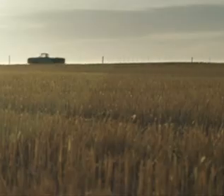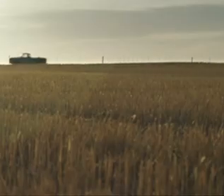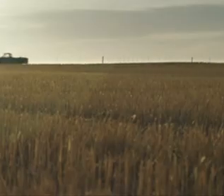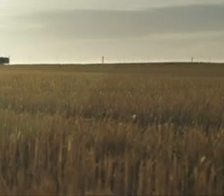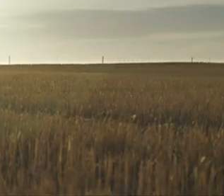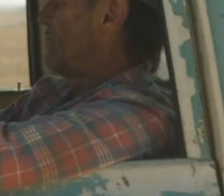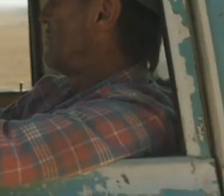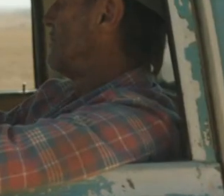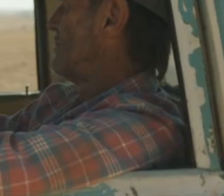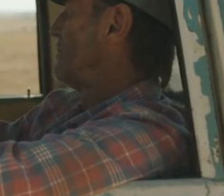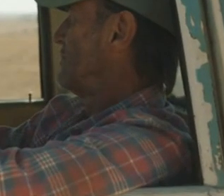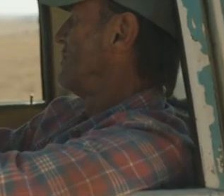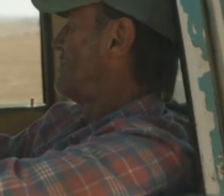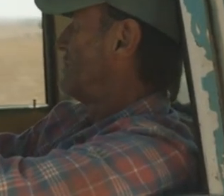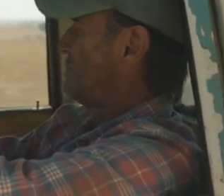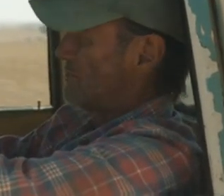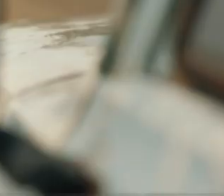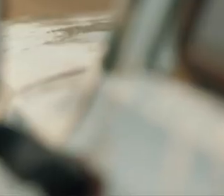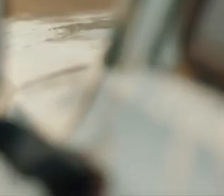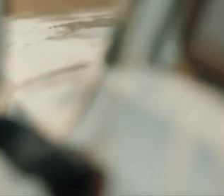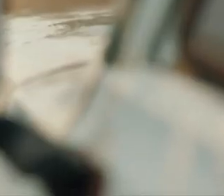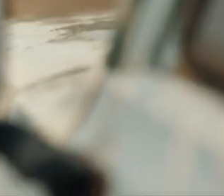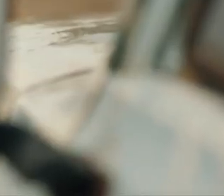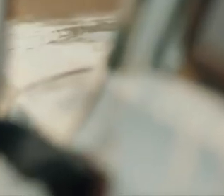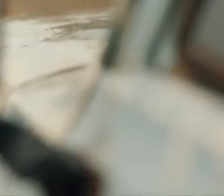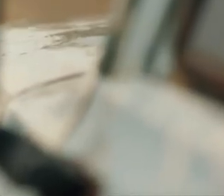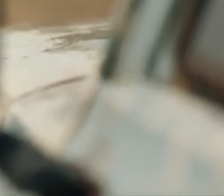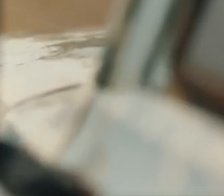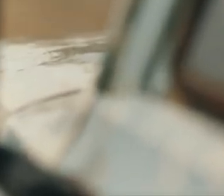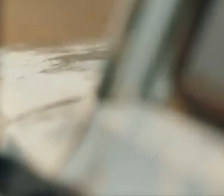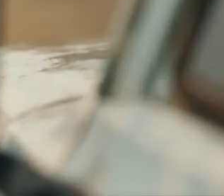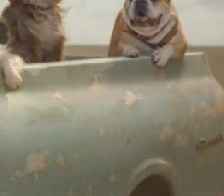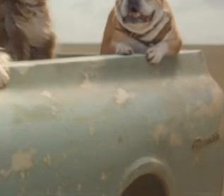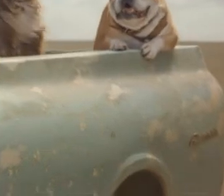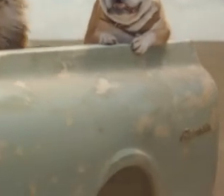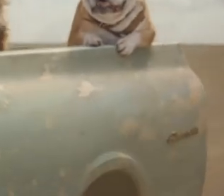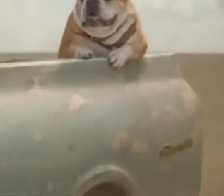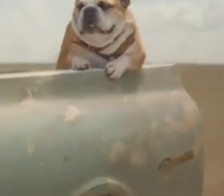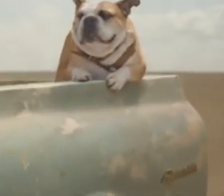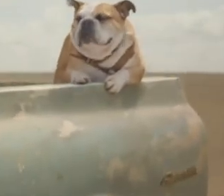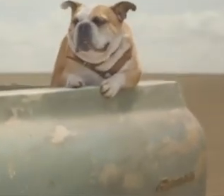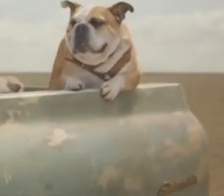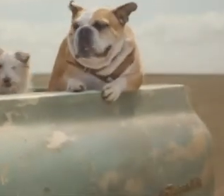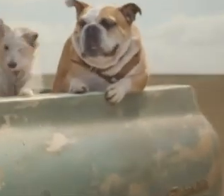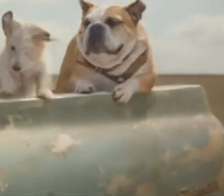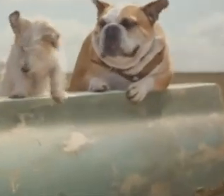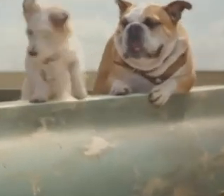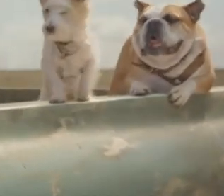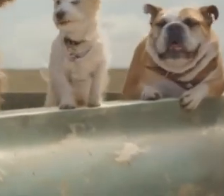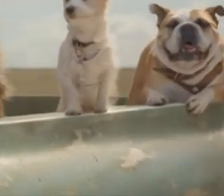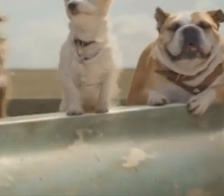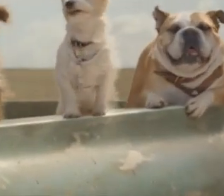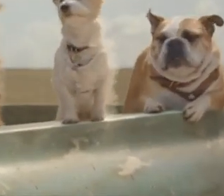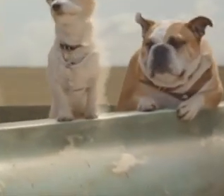Sick, injured and orphaned animals get a little helping hand now here on Channel 5 in Wildlife SOS.